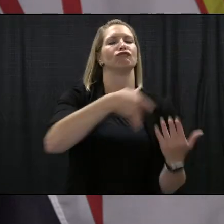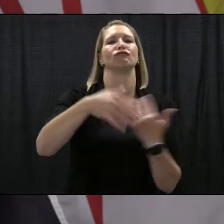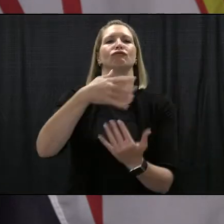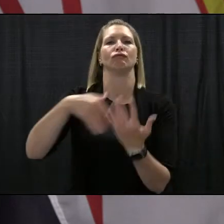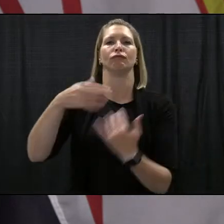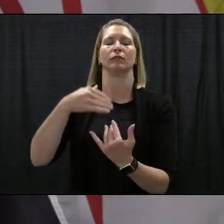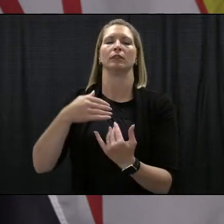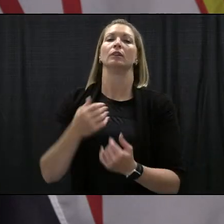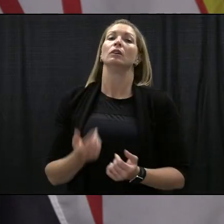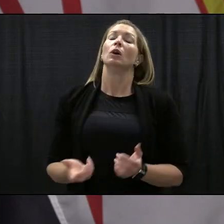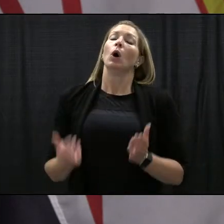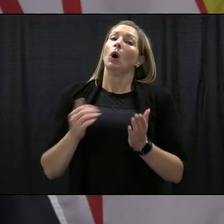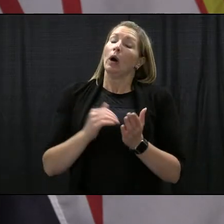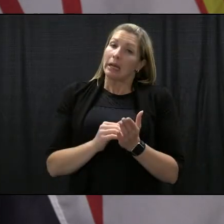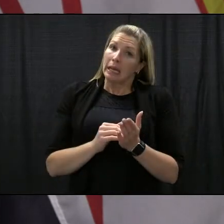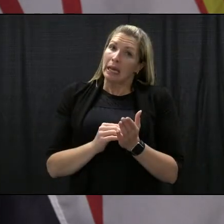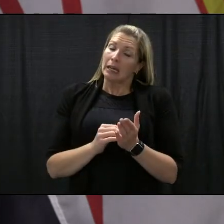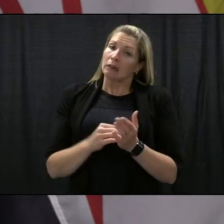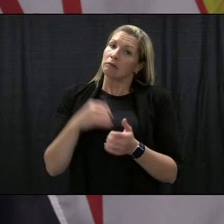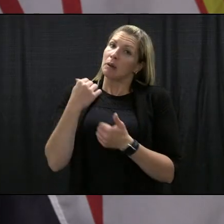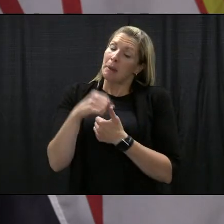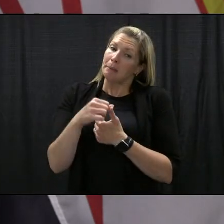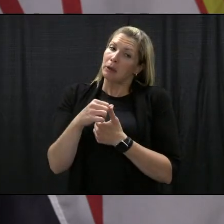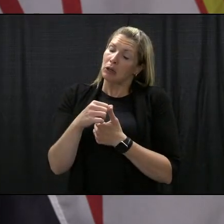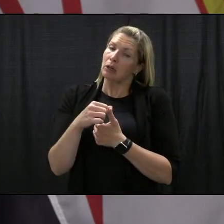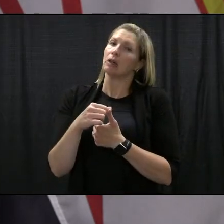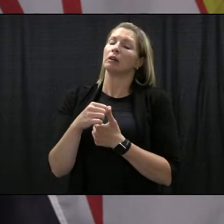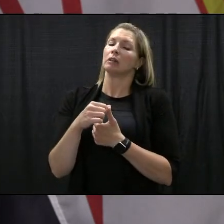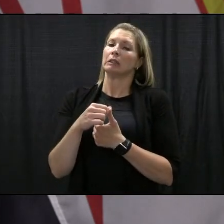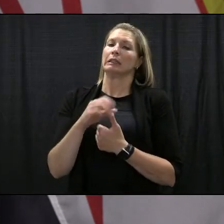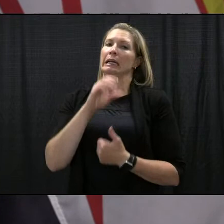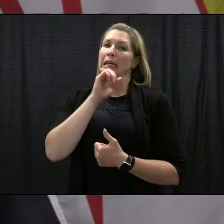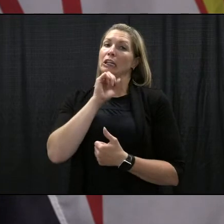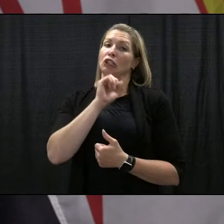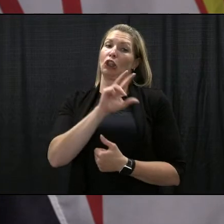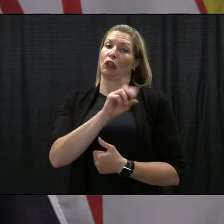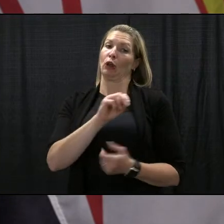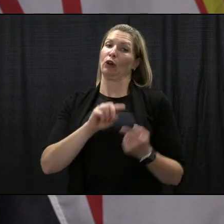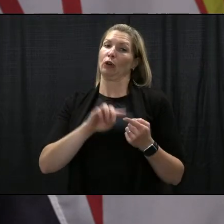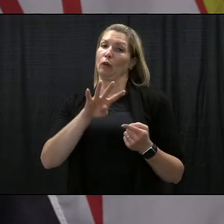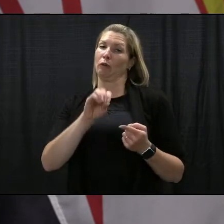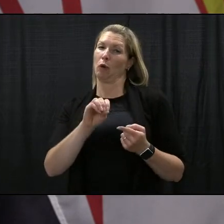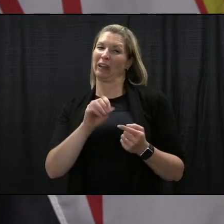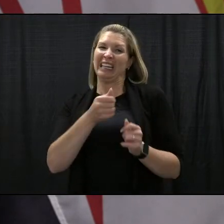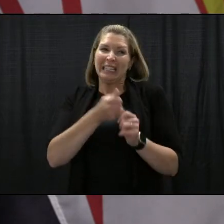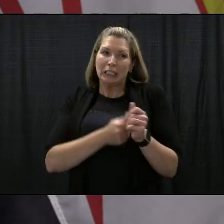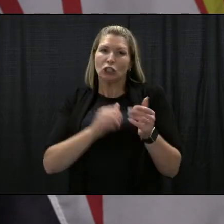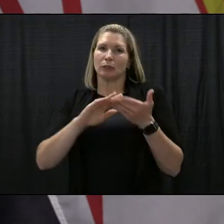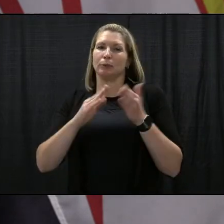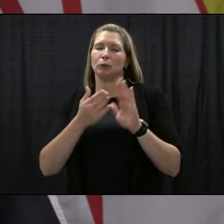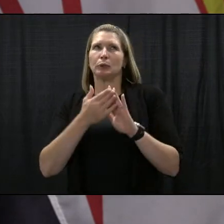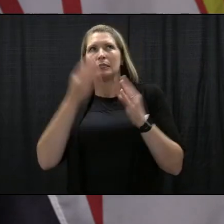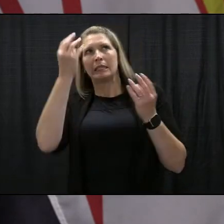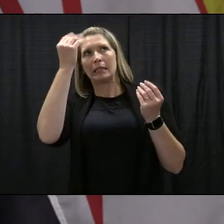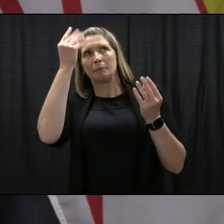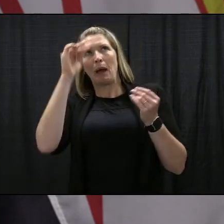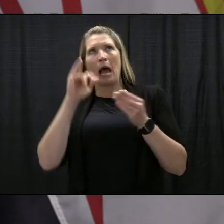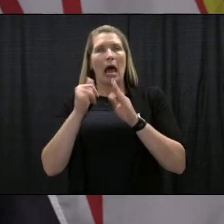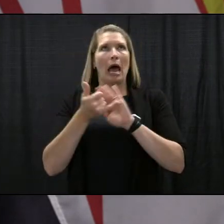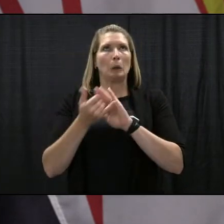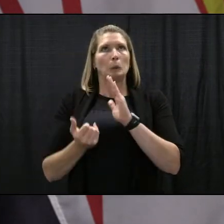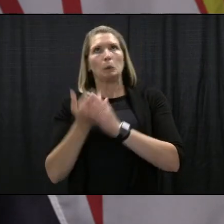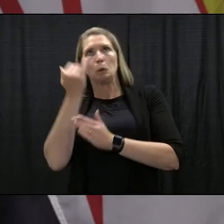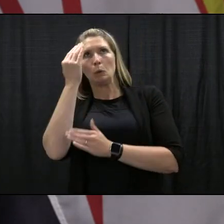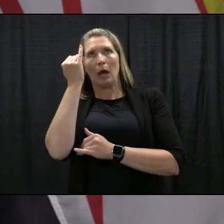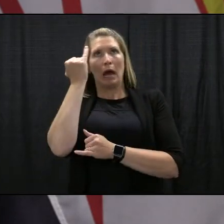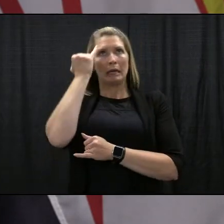communities and organizations to think of how they can best reach out to this population in their own areas. If you have any new or creative